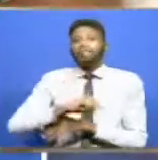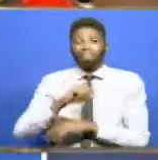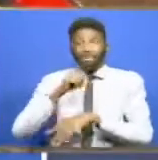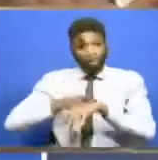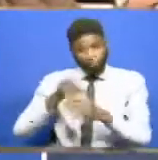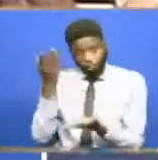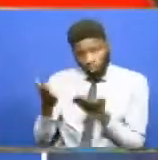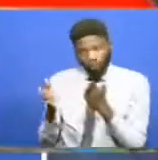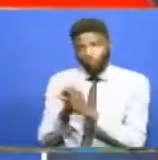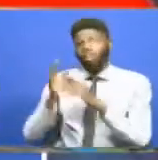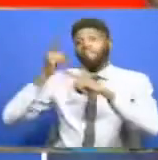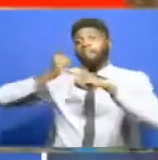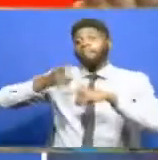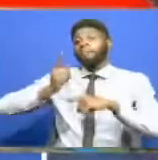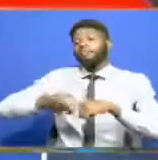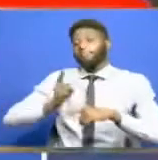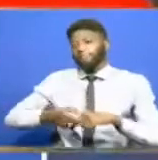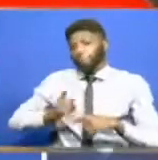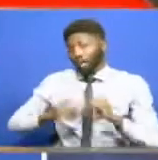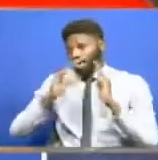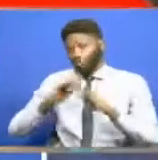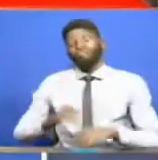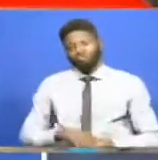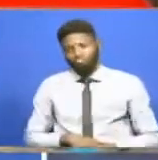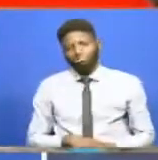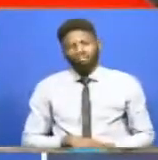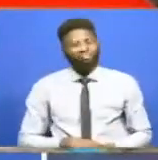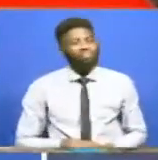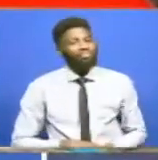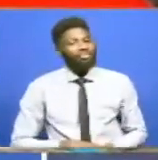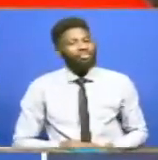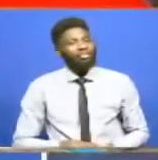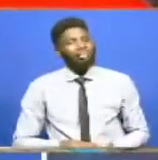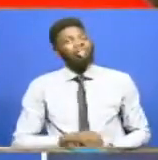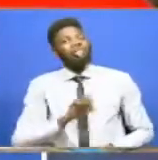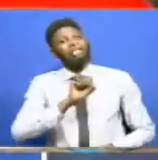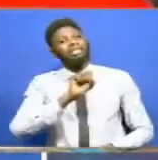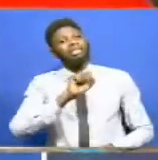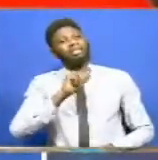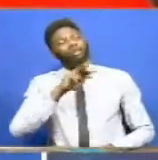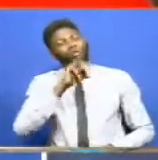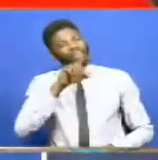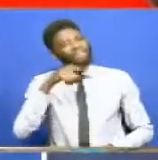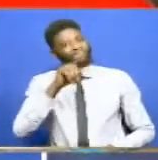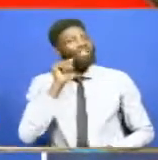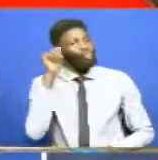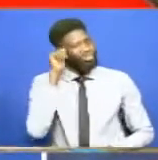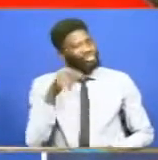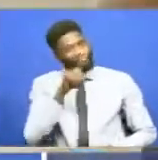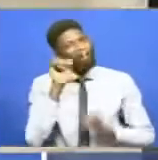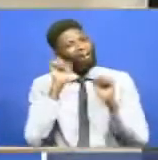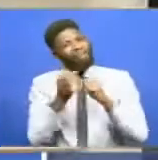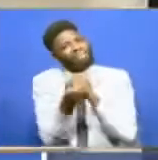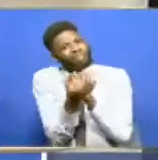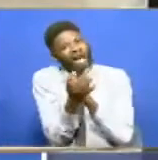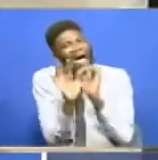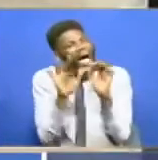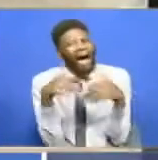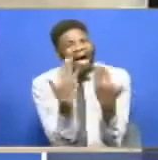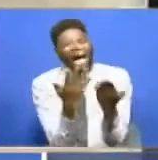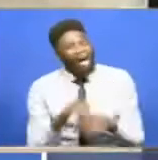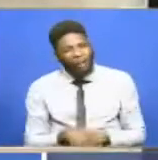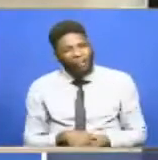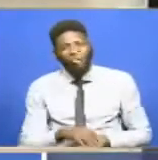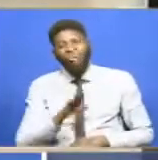the mabati houses. Mm-hmm. Yeah. Salome, you are an adolescent, if I'm not wrong. You can try explain what Beatrice